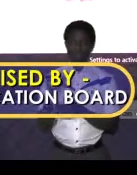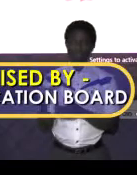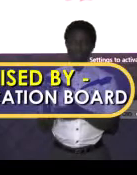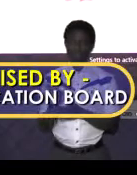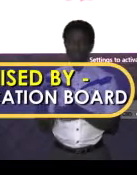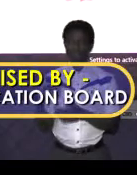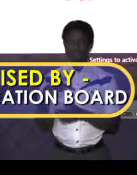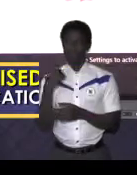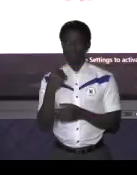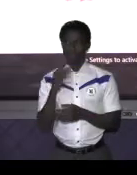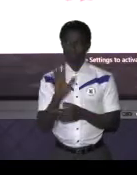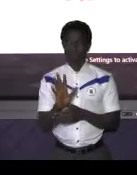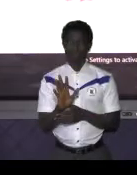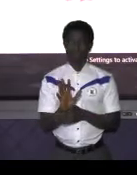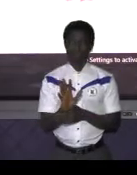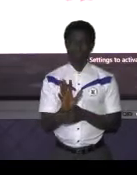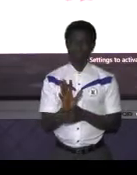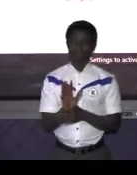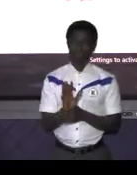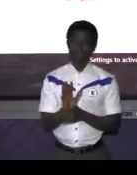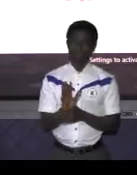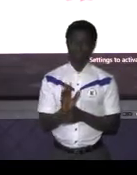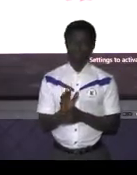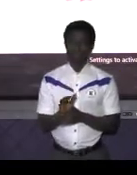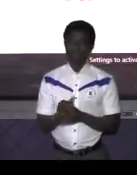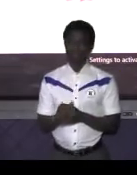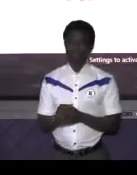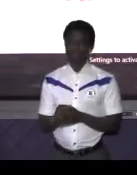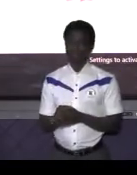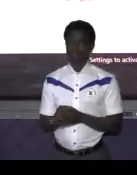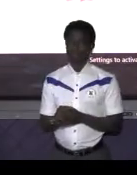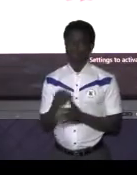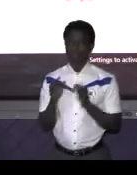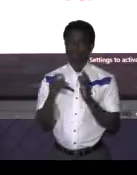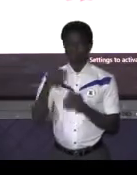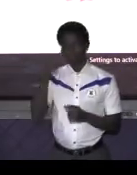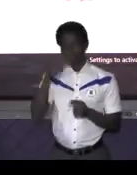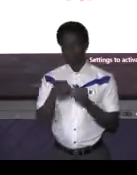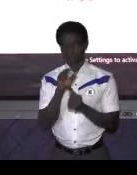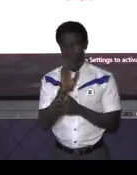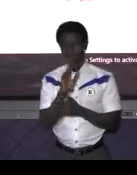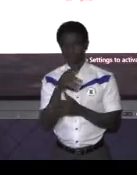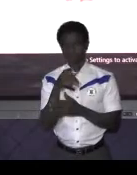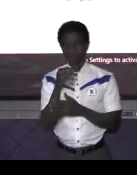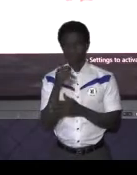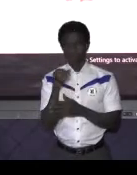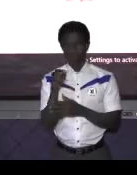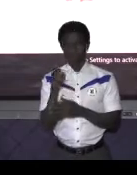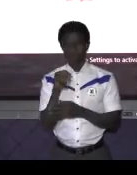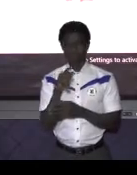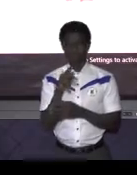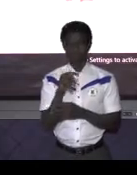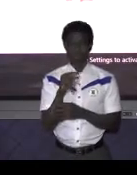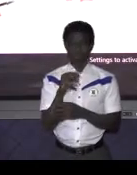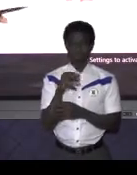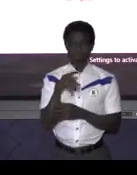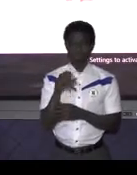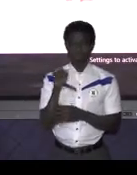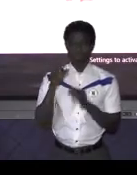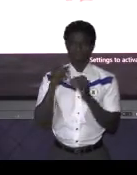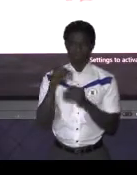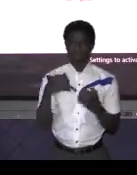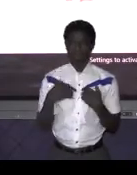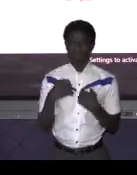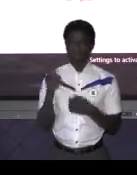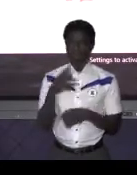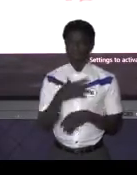5. So we'll say x is equal to 5. But if you remember your Pythagorean triples, you will know that if you have 12 and